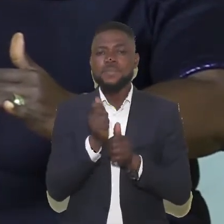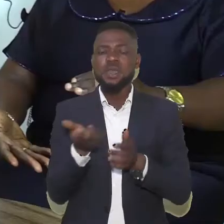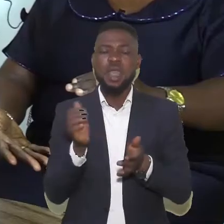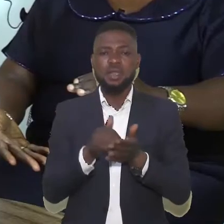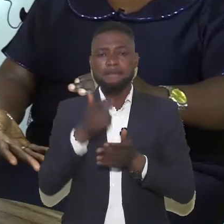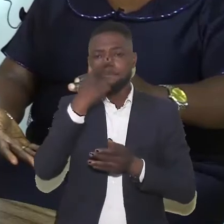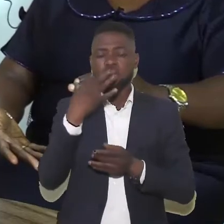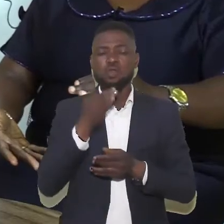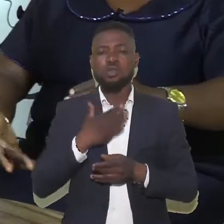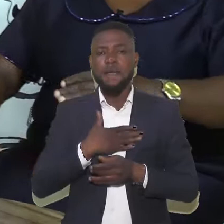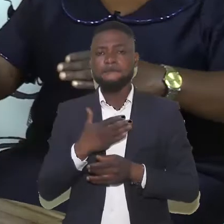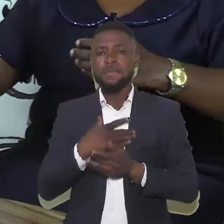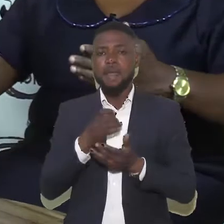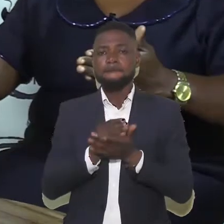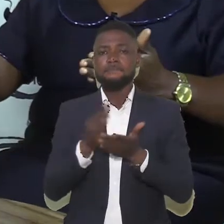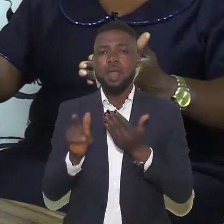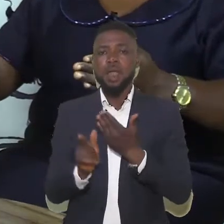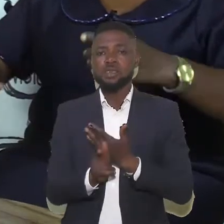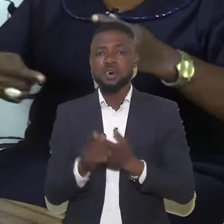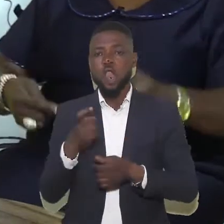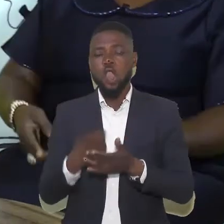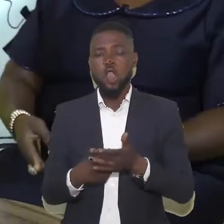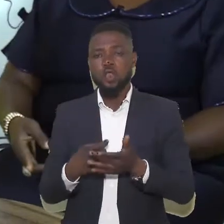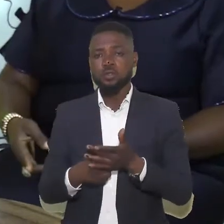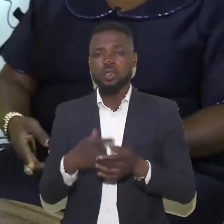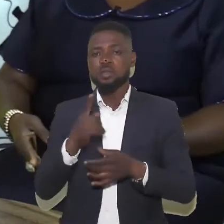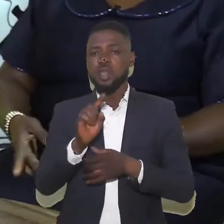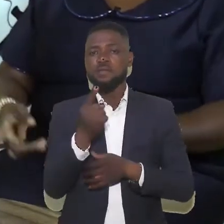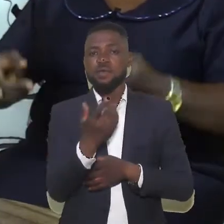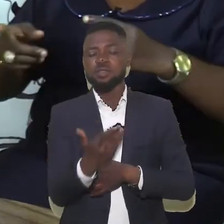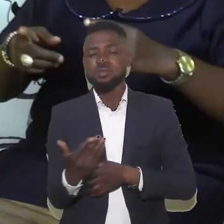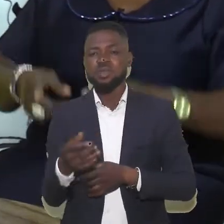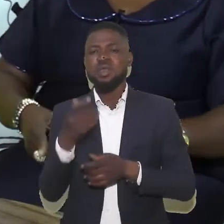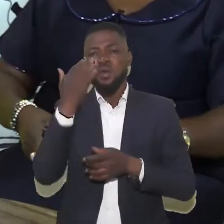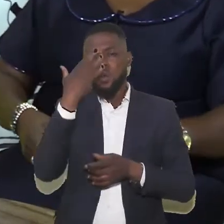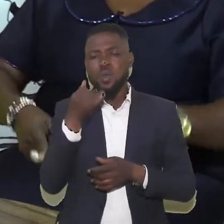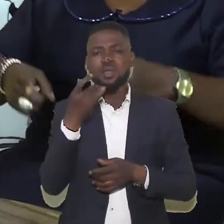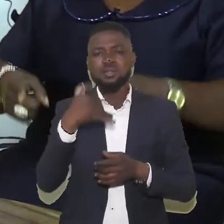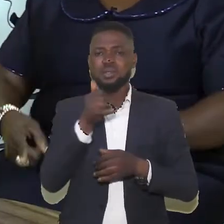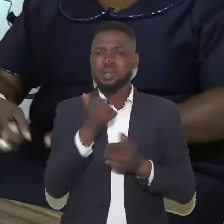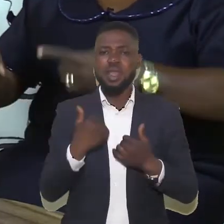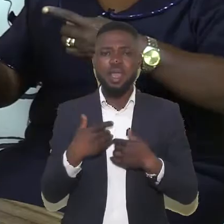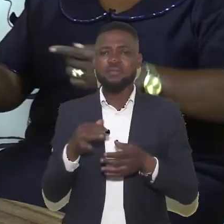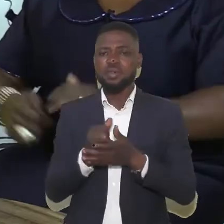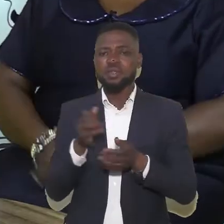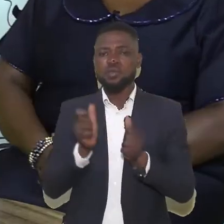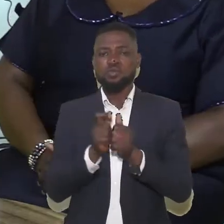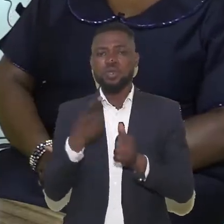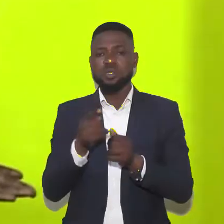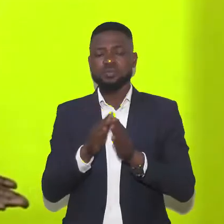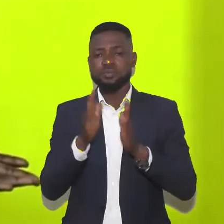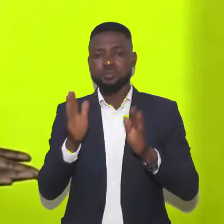again. This is for my baby, the cost. Now, the first instance, why is an 8-year-old a house